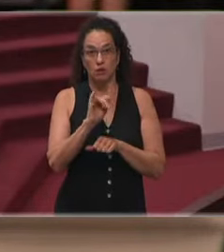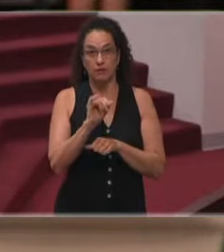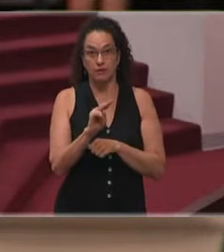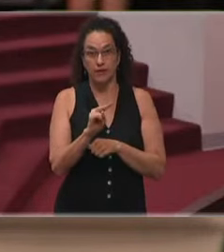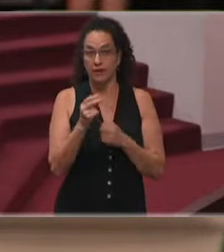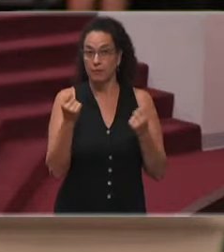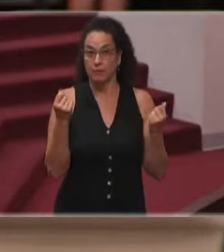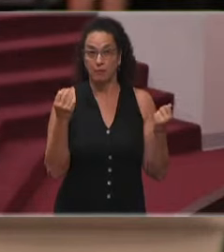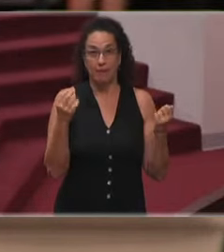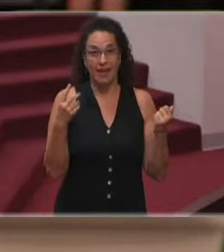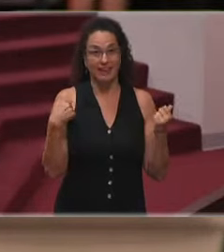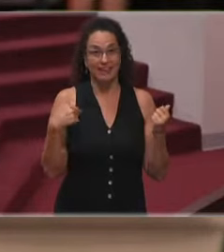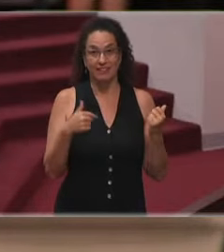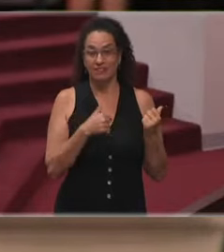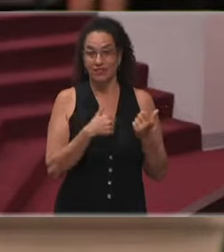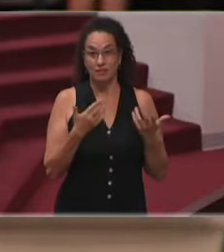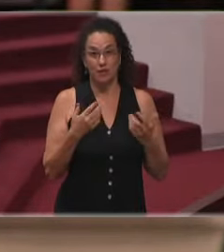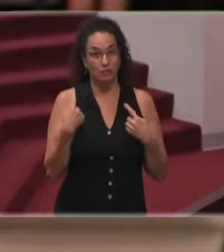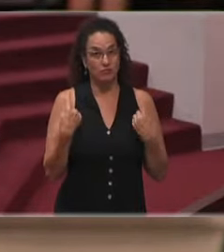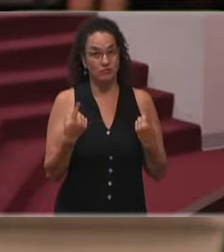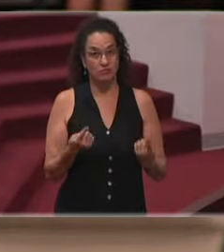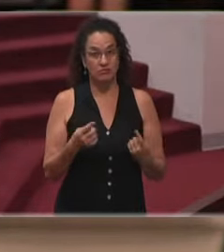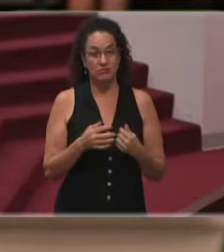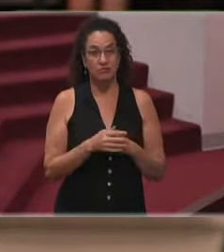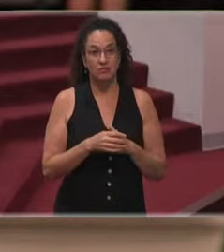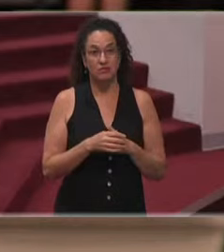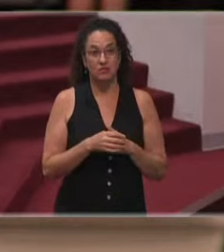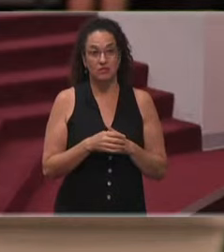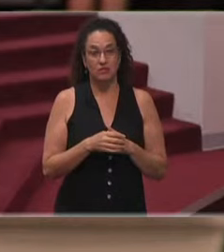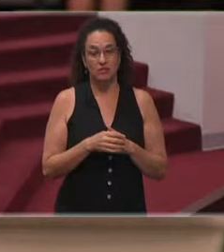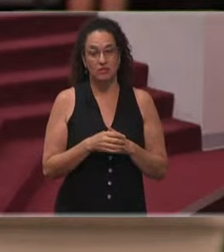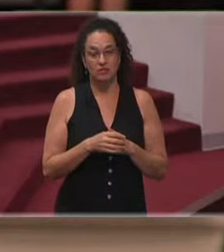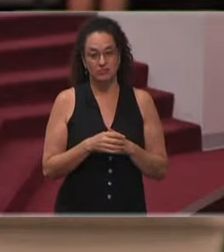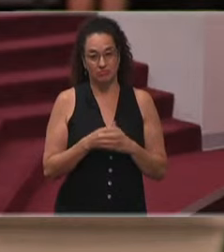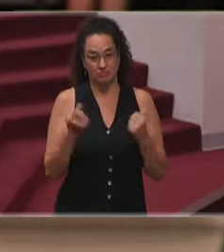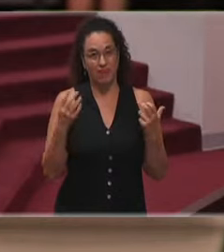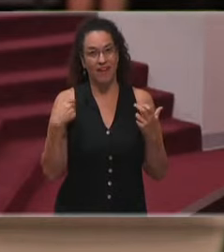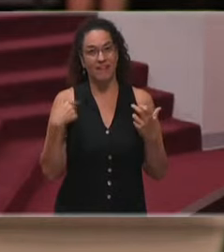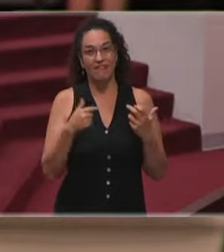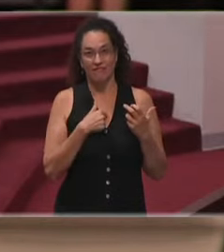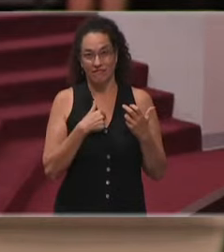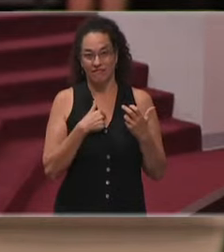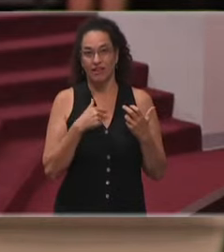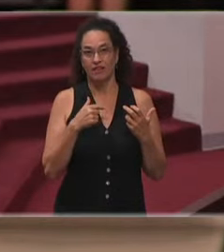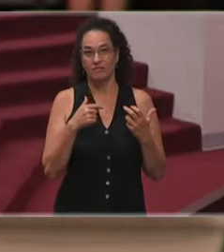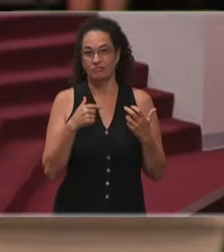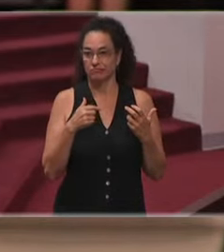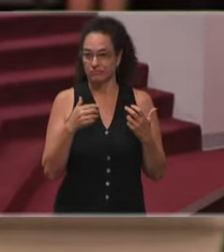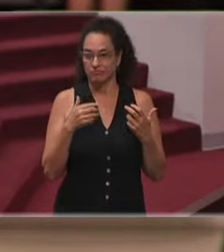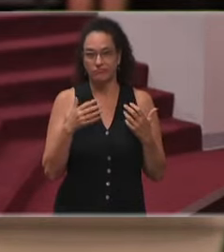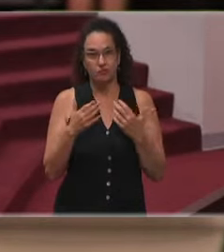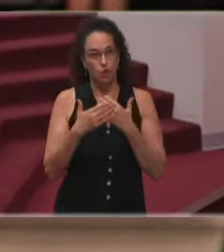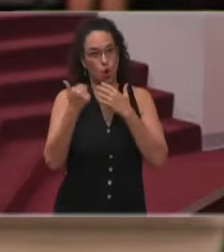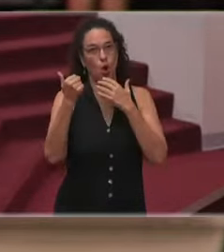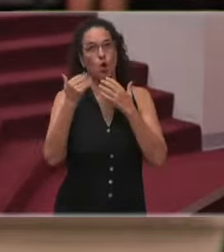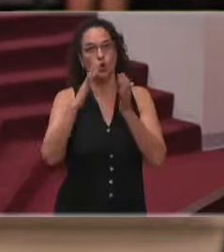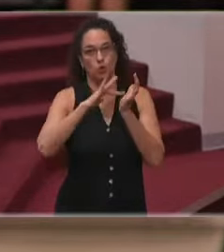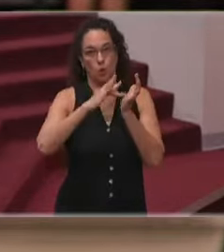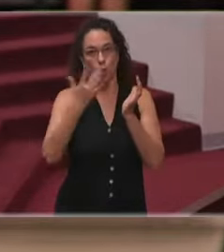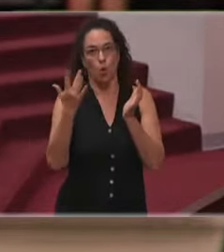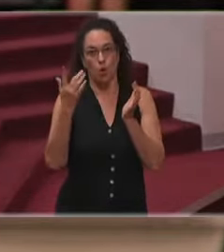Many of us have been here long enough to recall that there are those who have gone on to glory, who helped